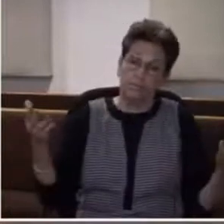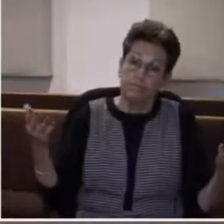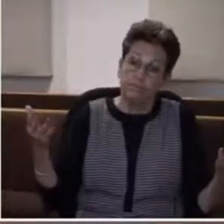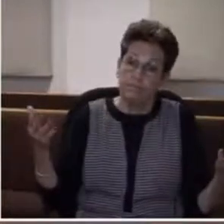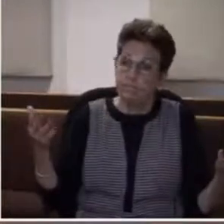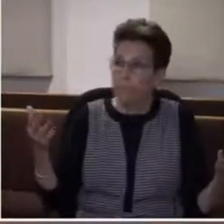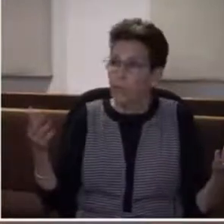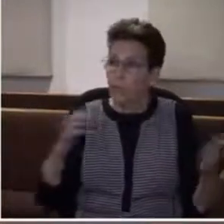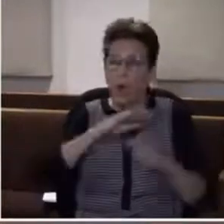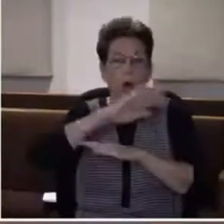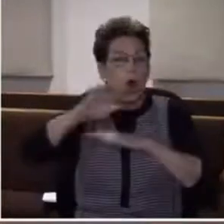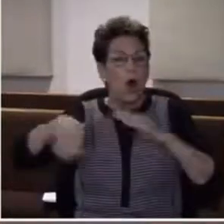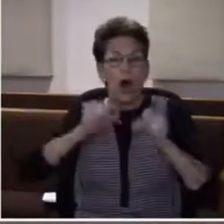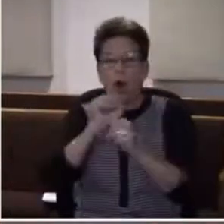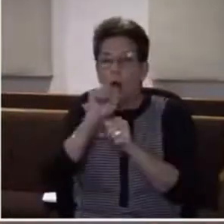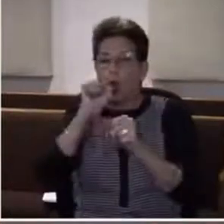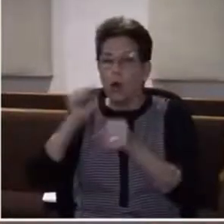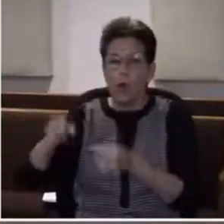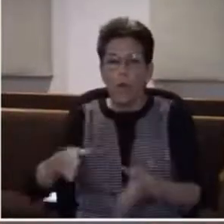All walks.